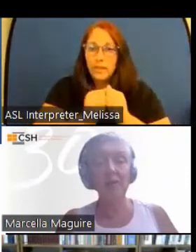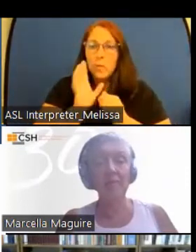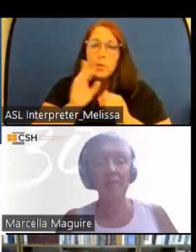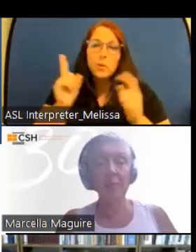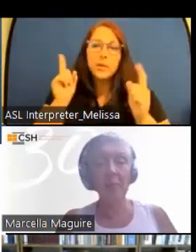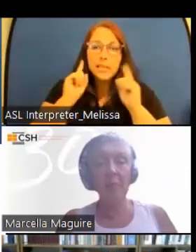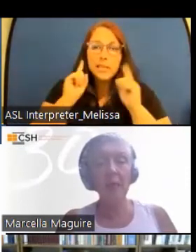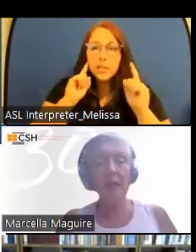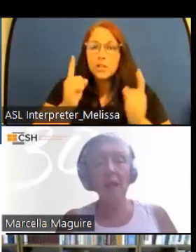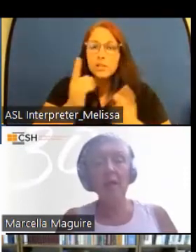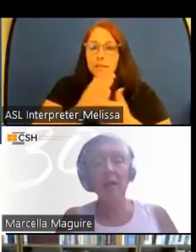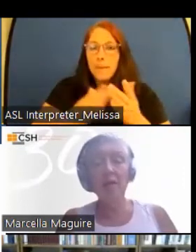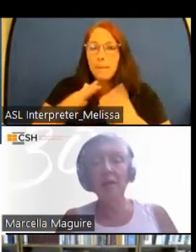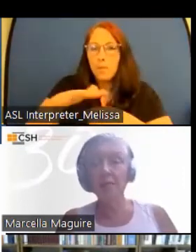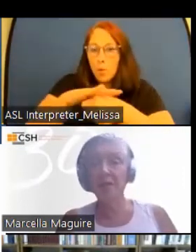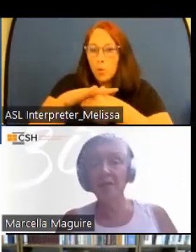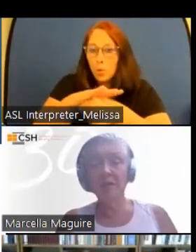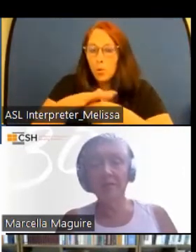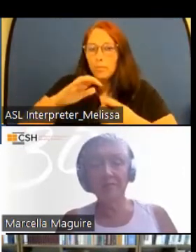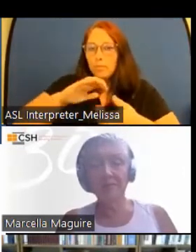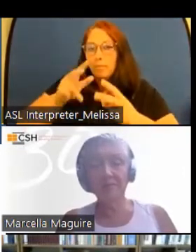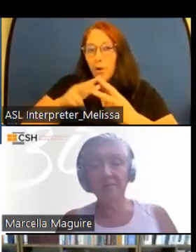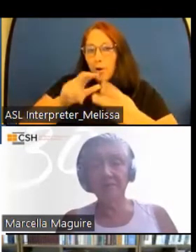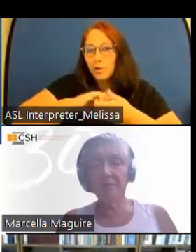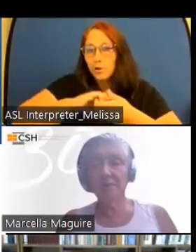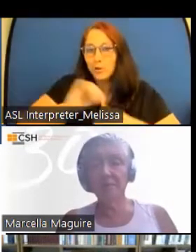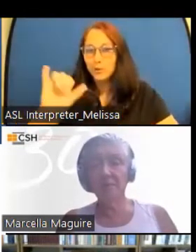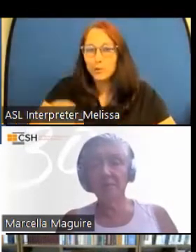being. Next slide, please.